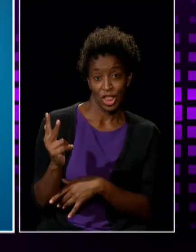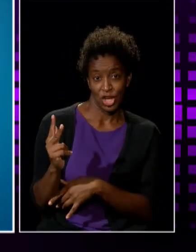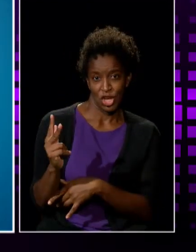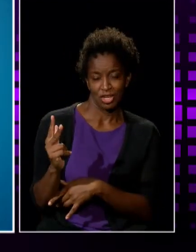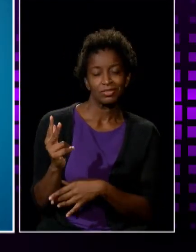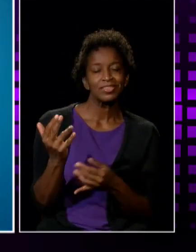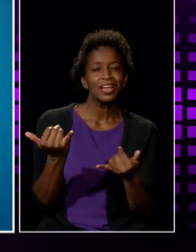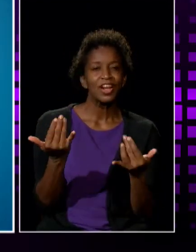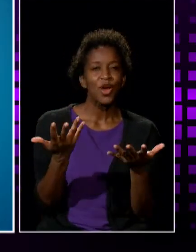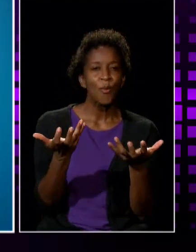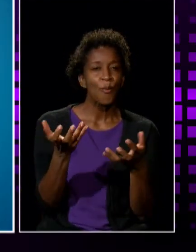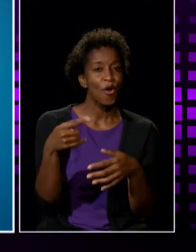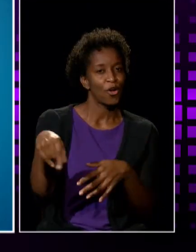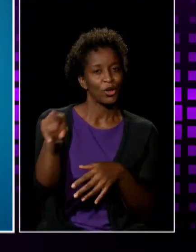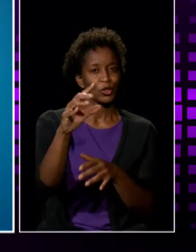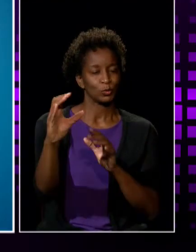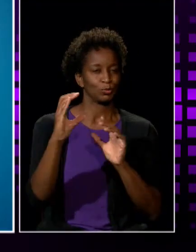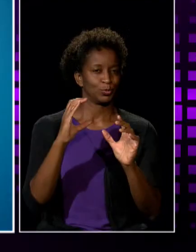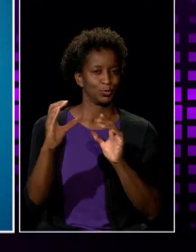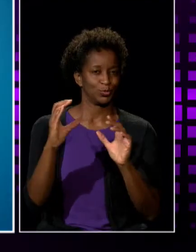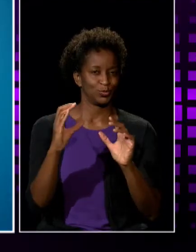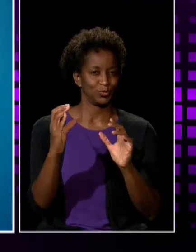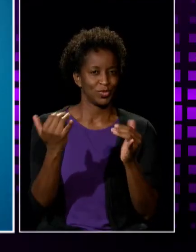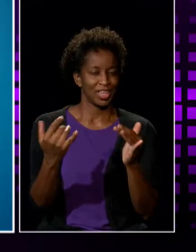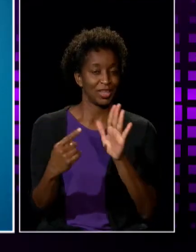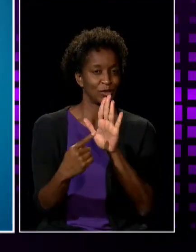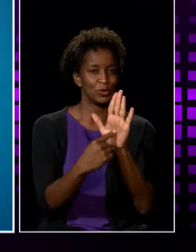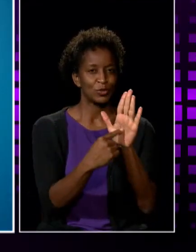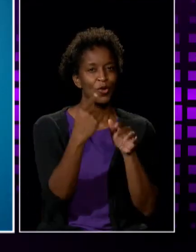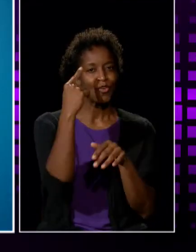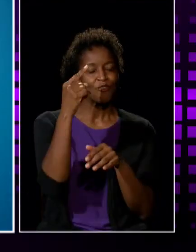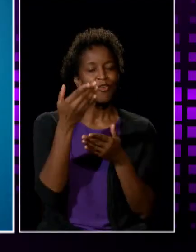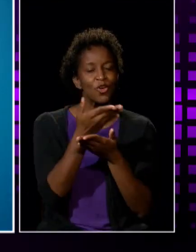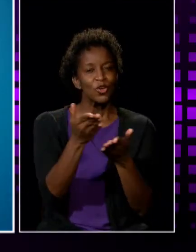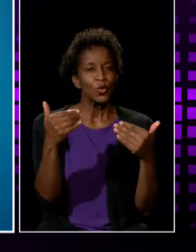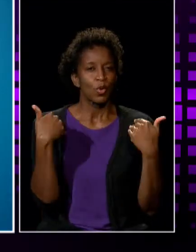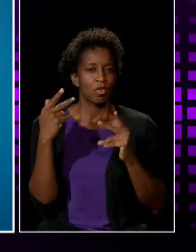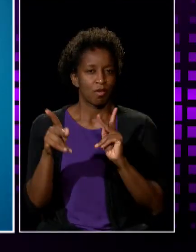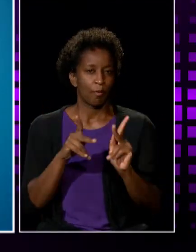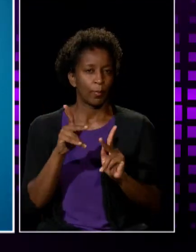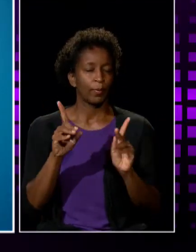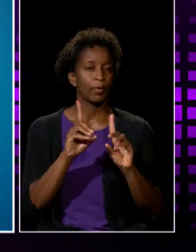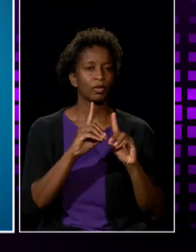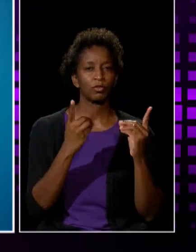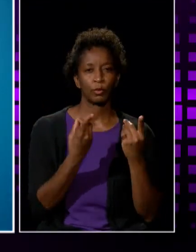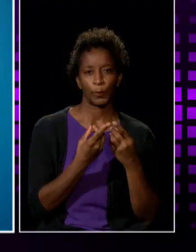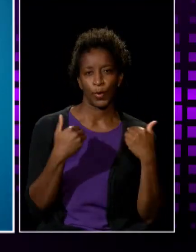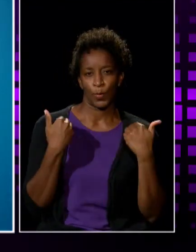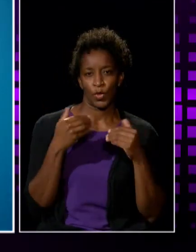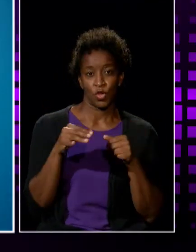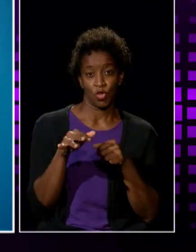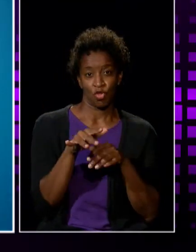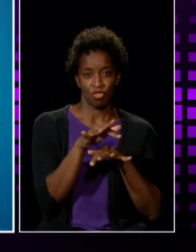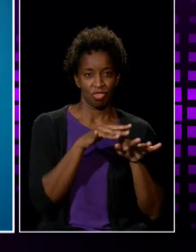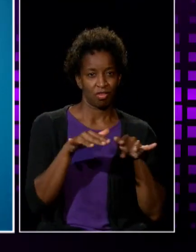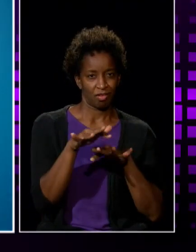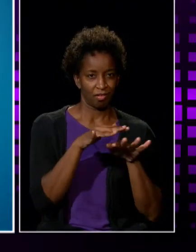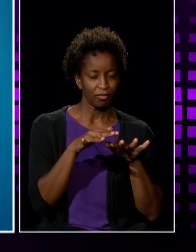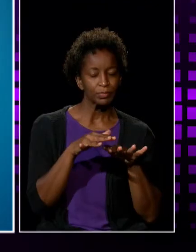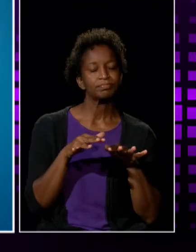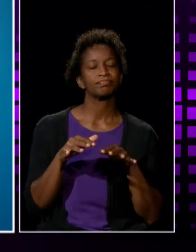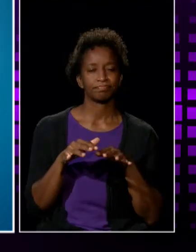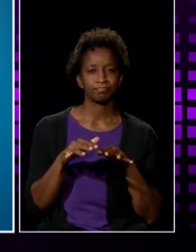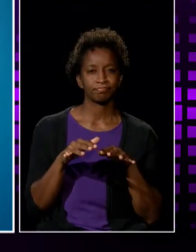Listen Up a Card show is brought to you for young people by the Division of Youth Affairs in the Ministry of Youth, Sport,